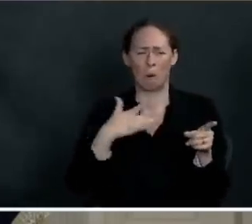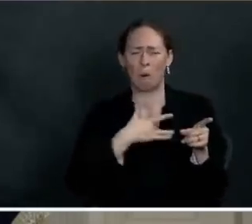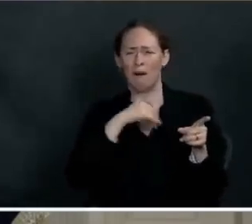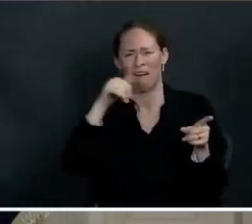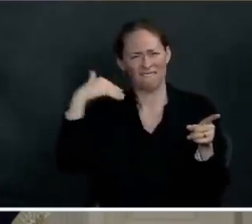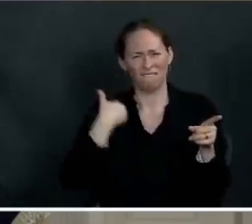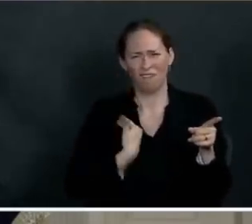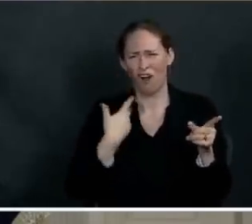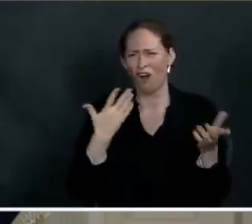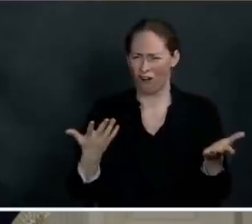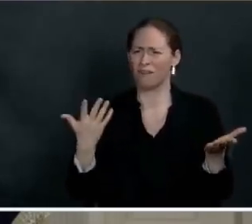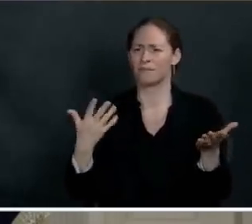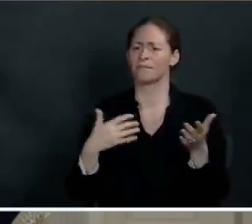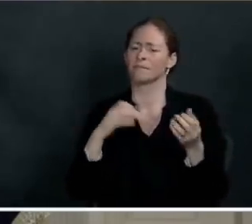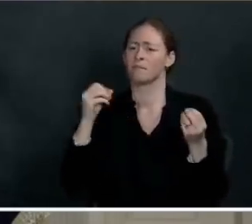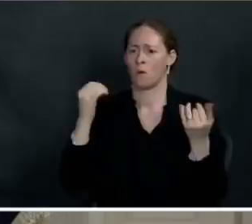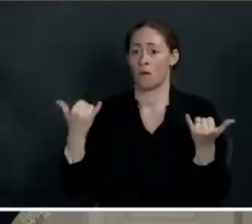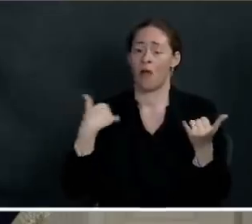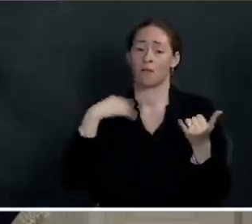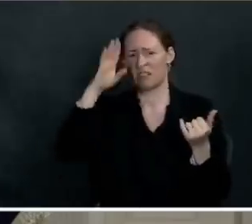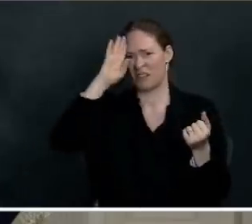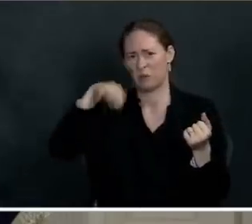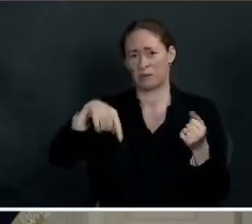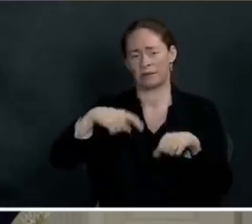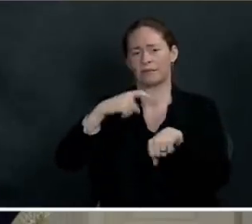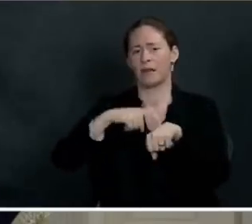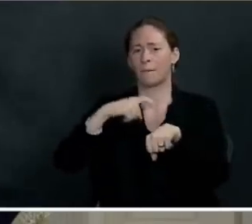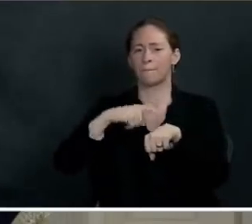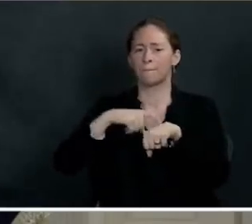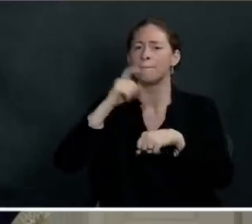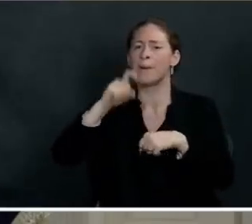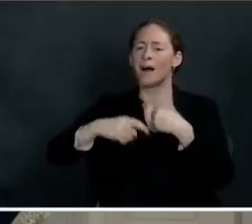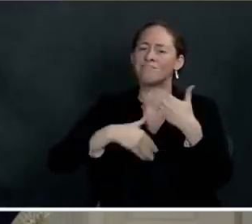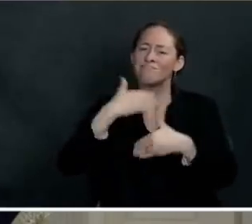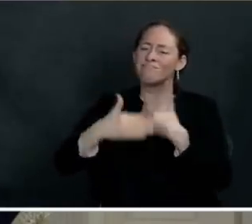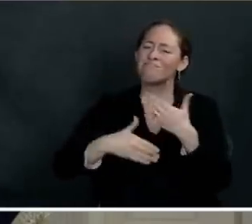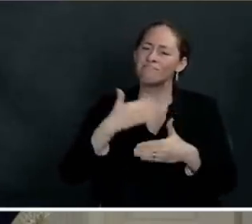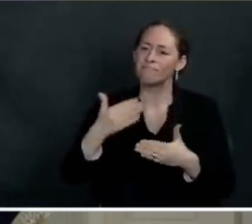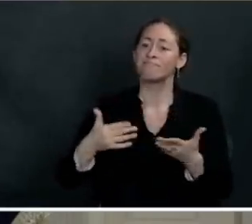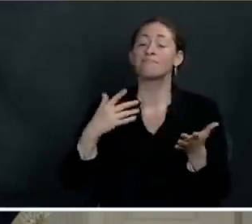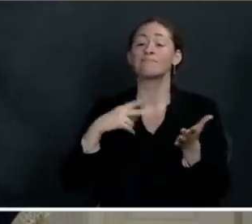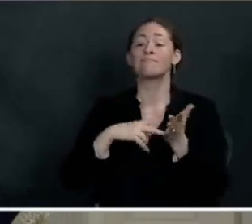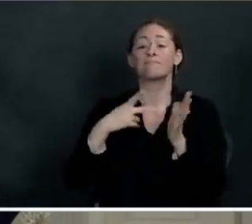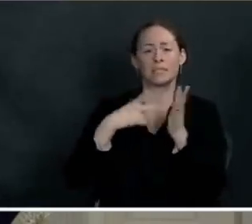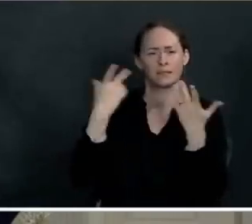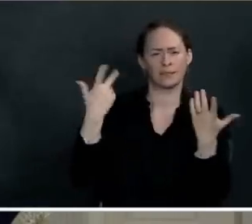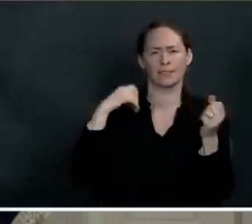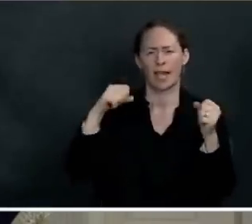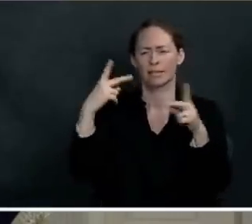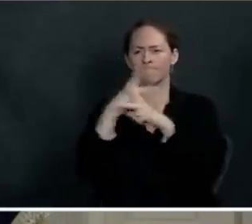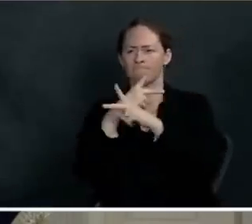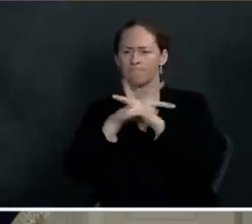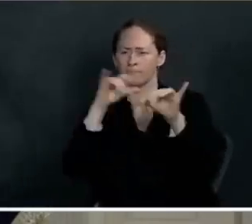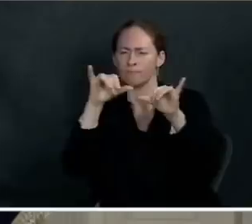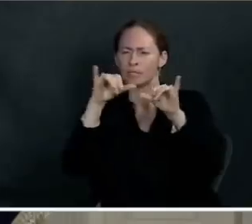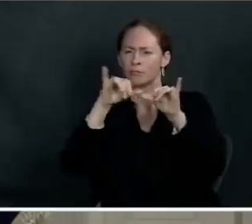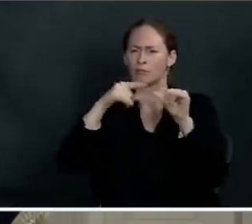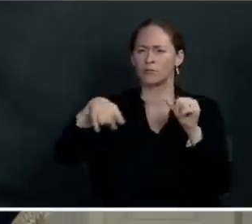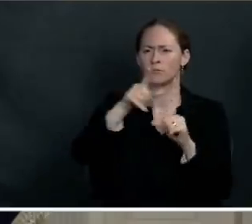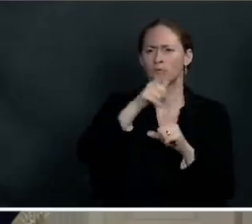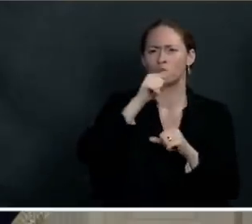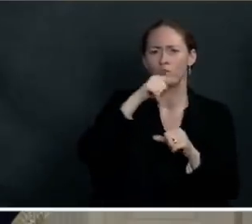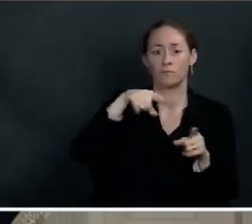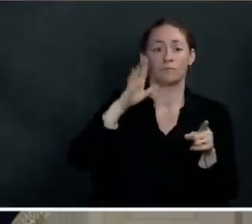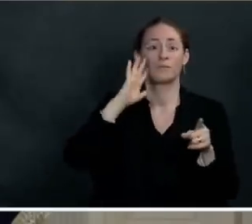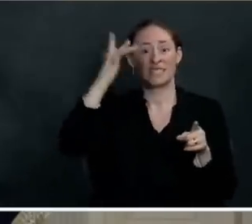time. Progress from our plan will take time to measure, as people getting infected today don't show up in case counts for